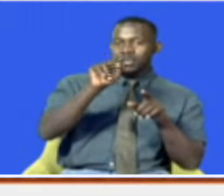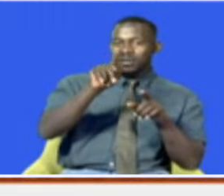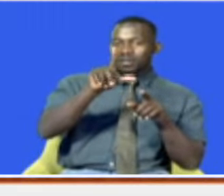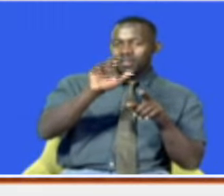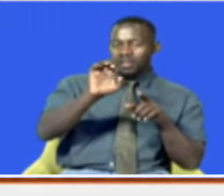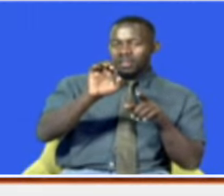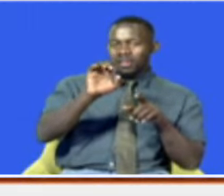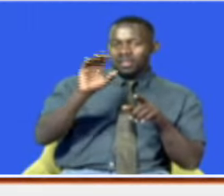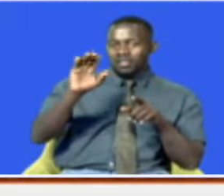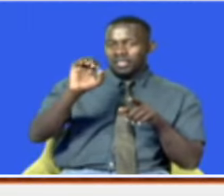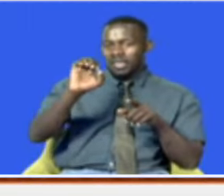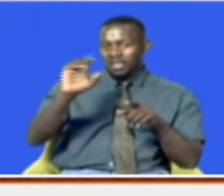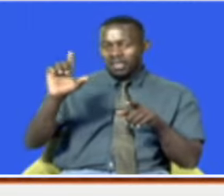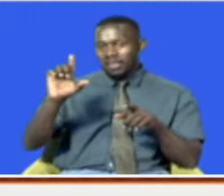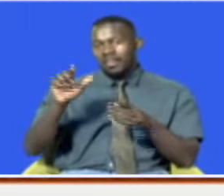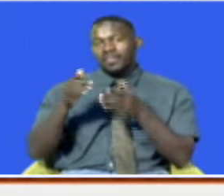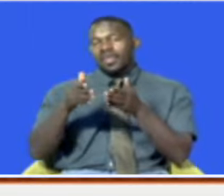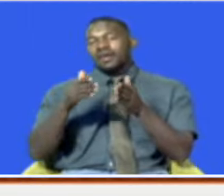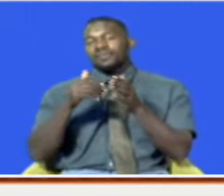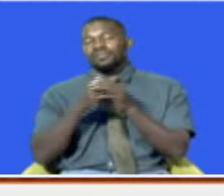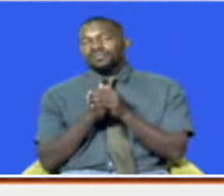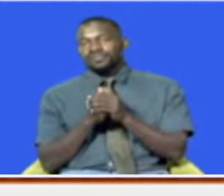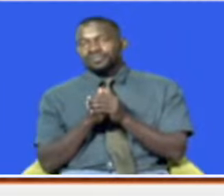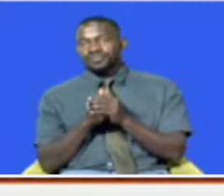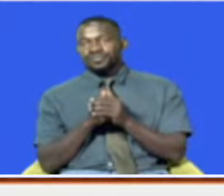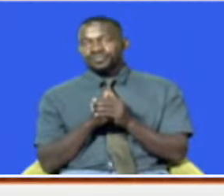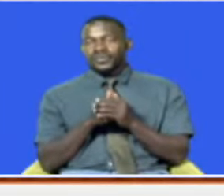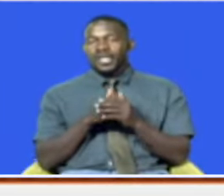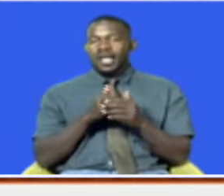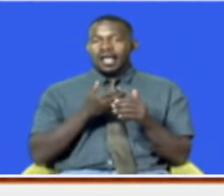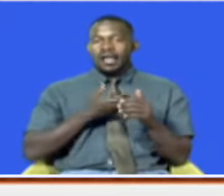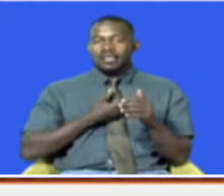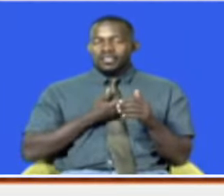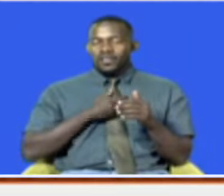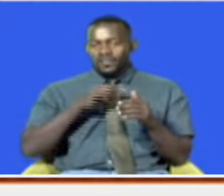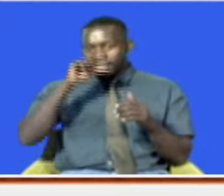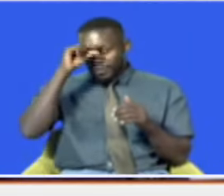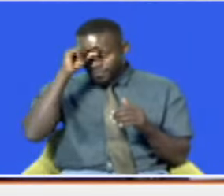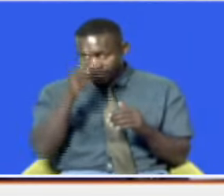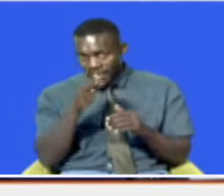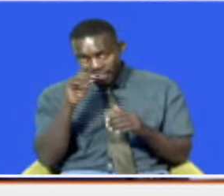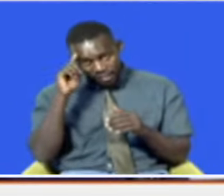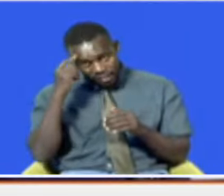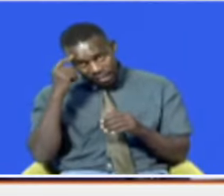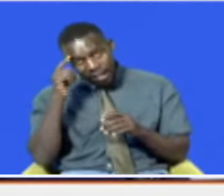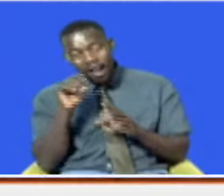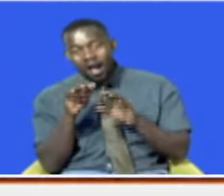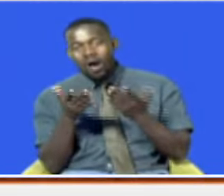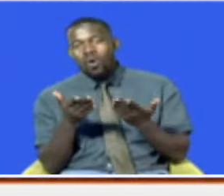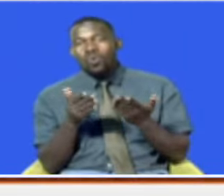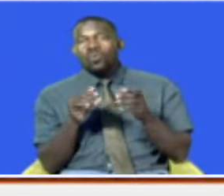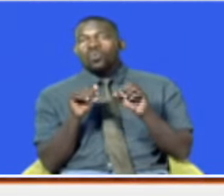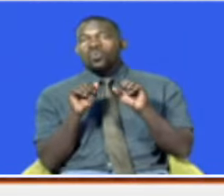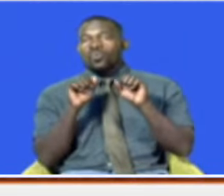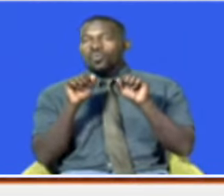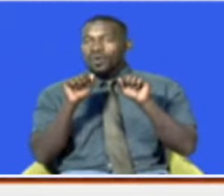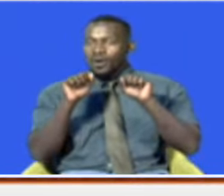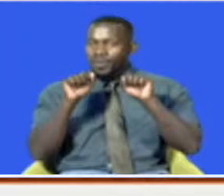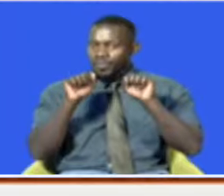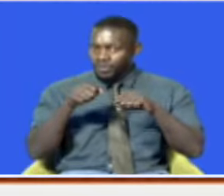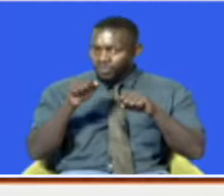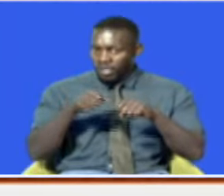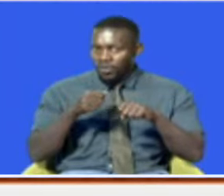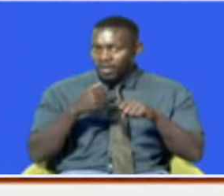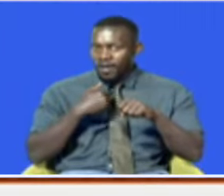including asthma. Our proposal as Council of Governors, let's think of an arrangement where it is possible to